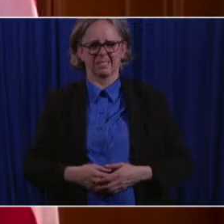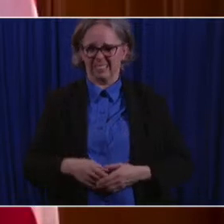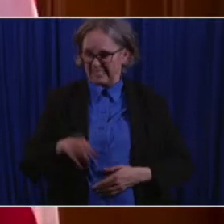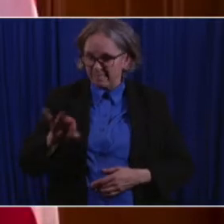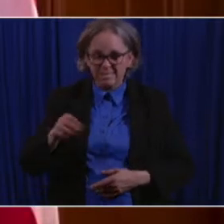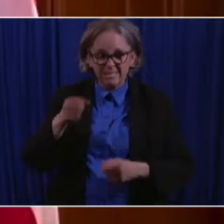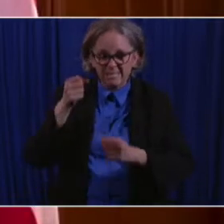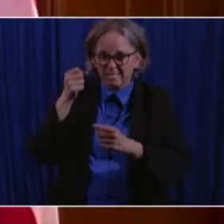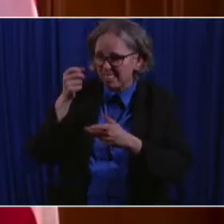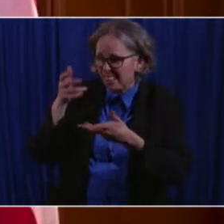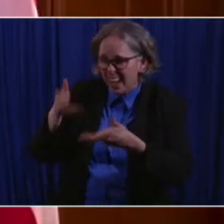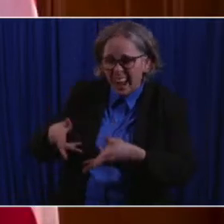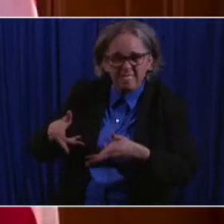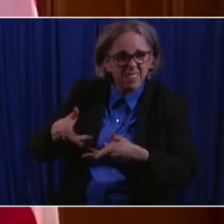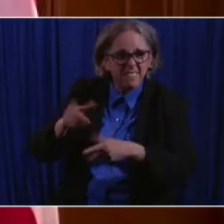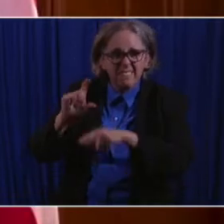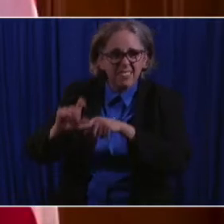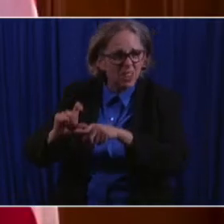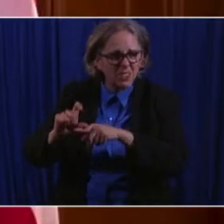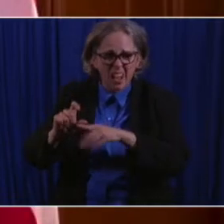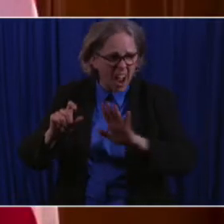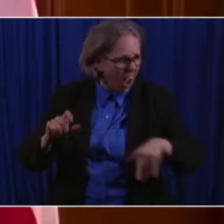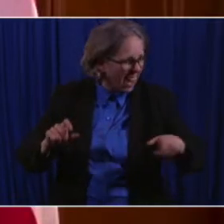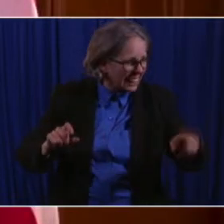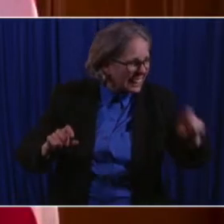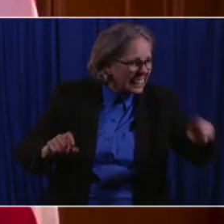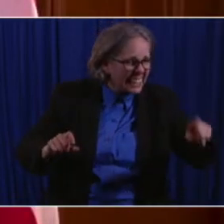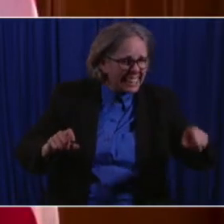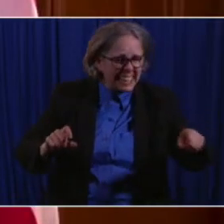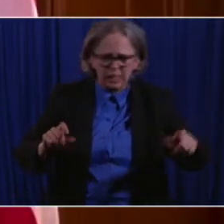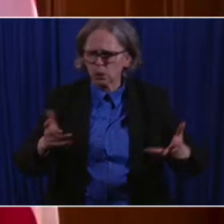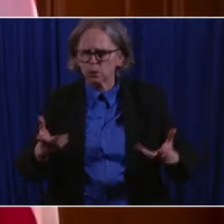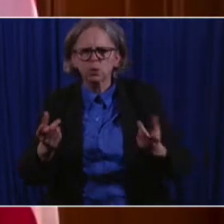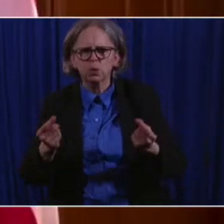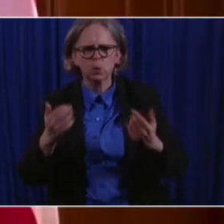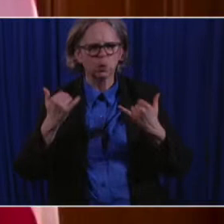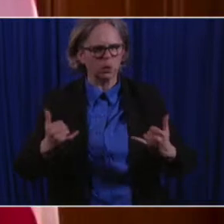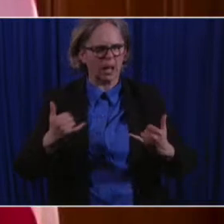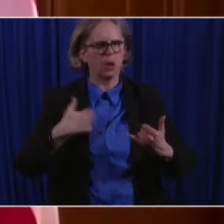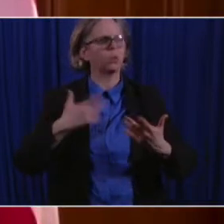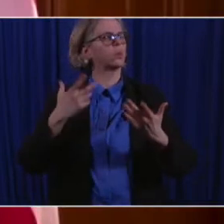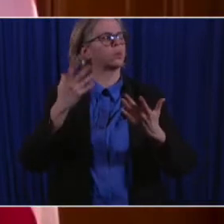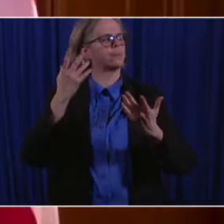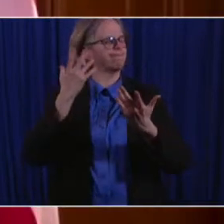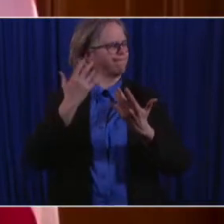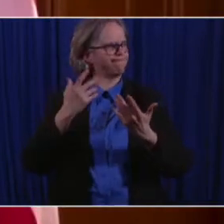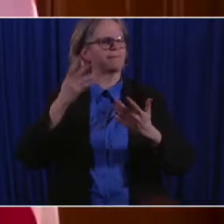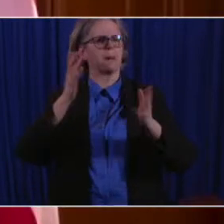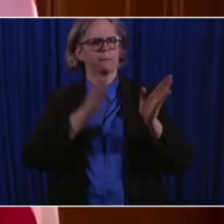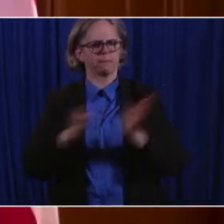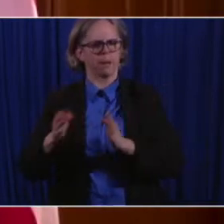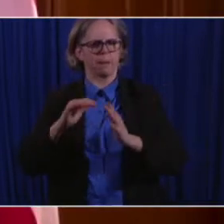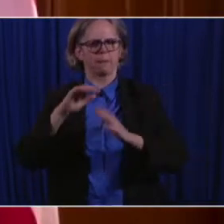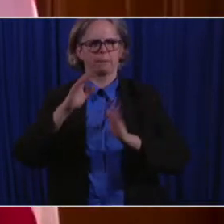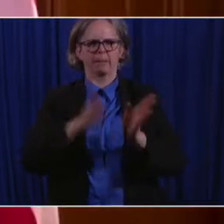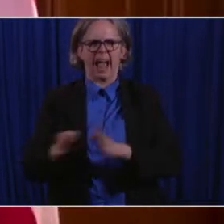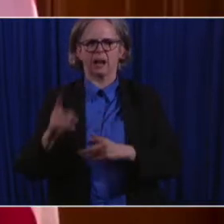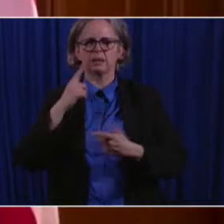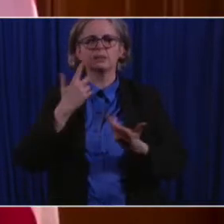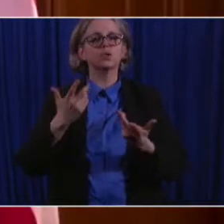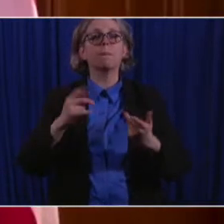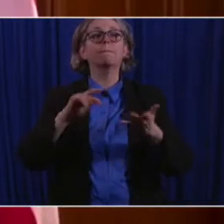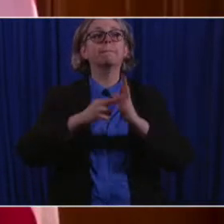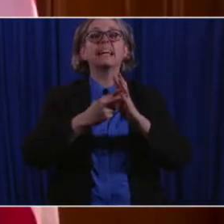by expanding pretty rapidly the people who are eligible. And that has pretty much filled these holes. So we've